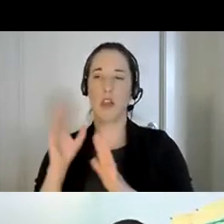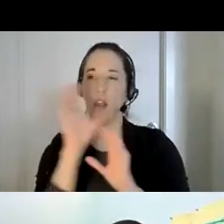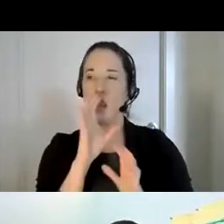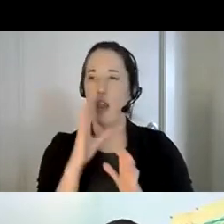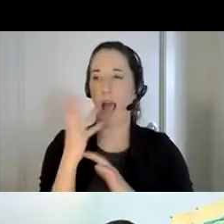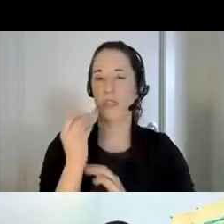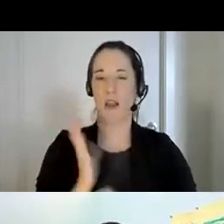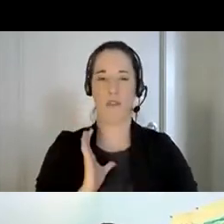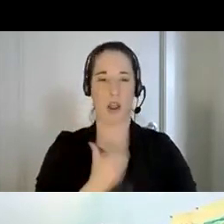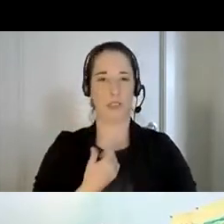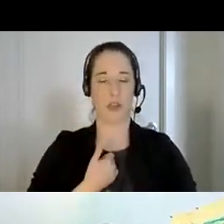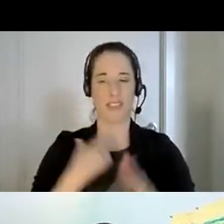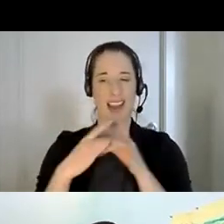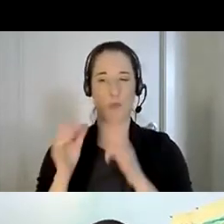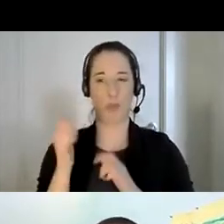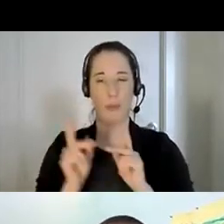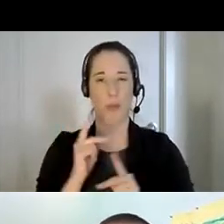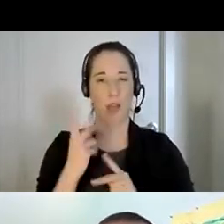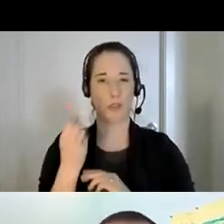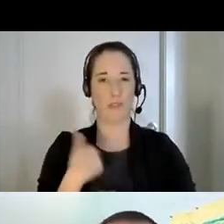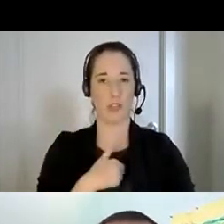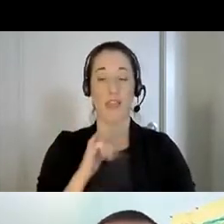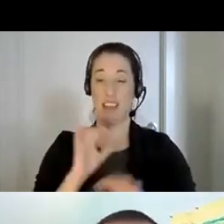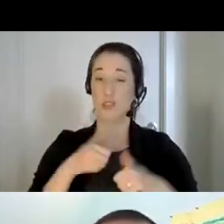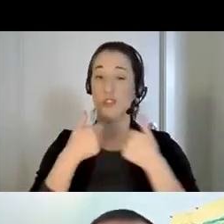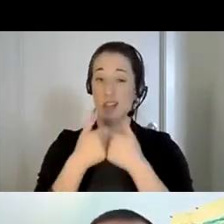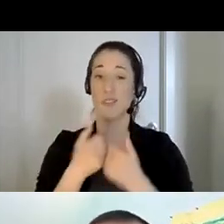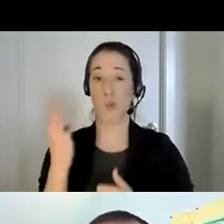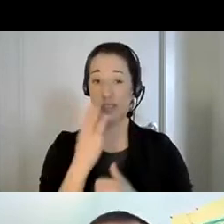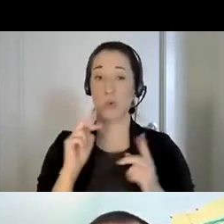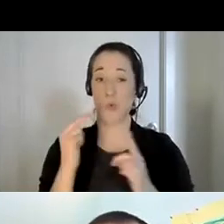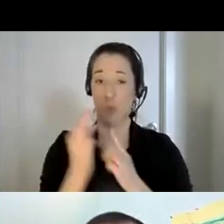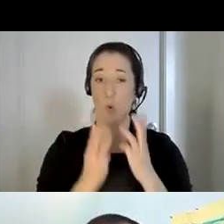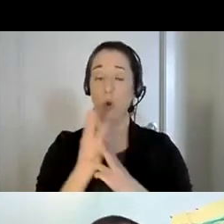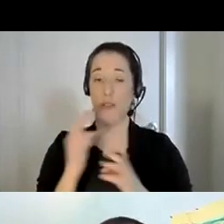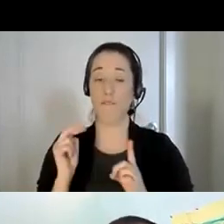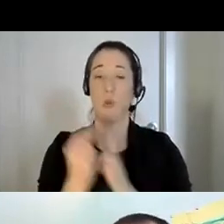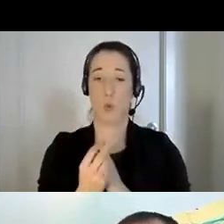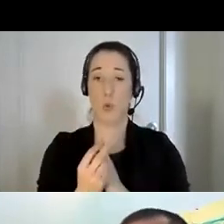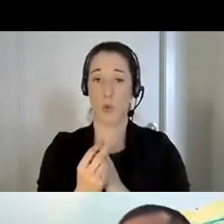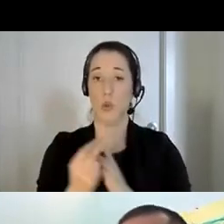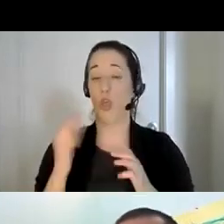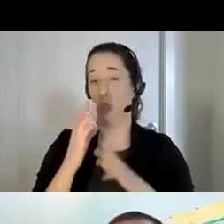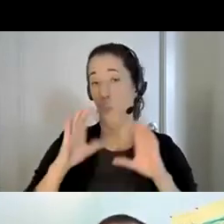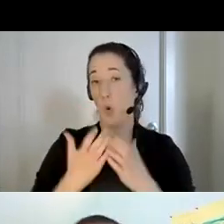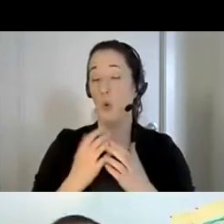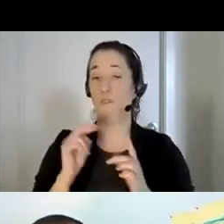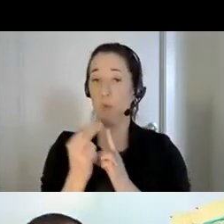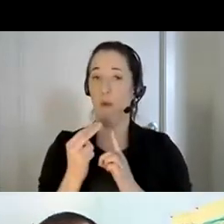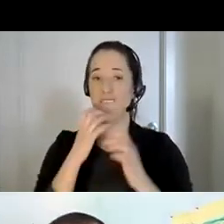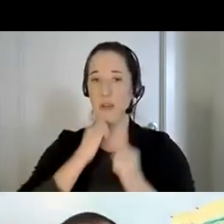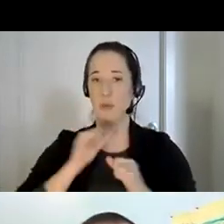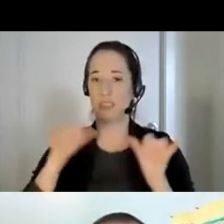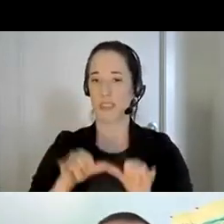really is a challenge to the westernized, individualistic, and vertical worldview, a worldview and value system that has been imposed on